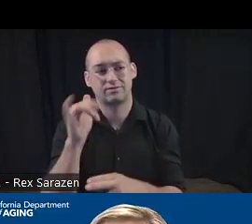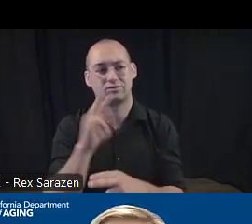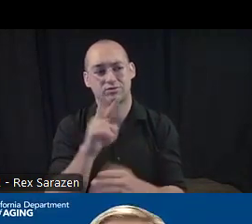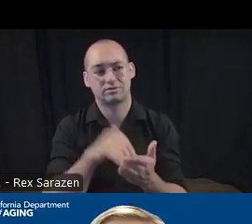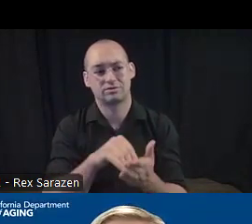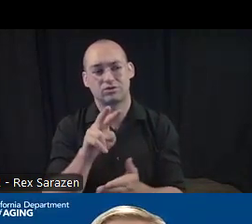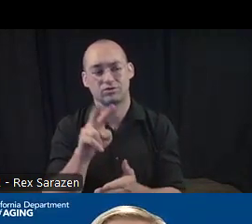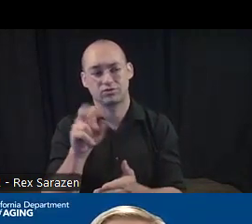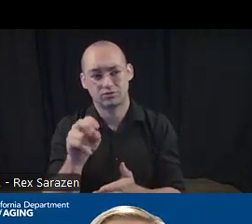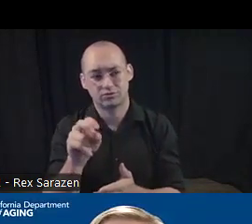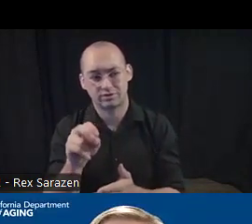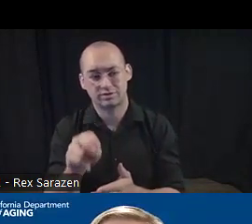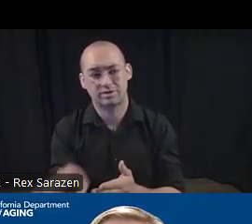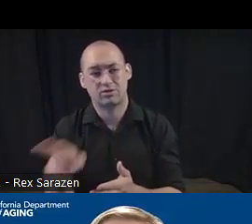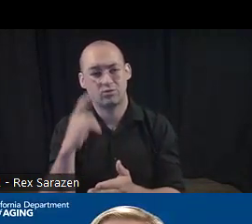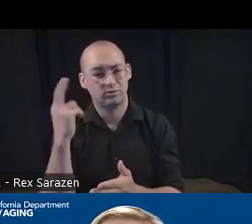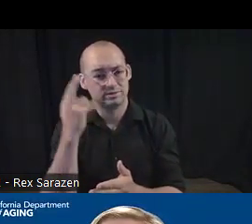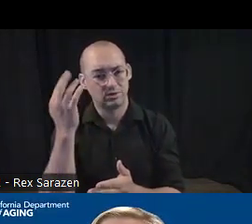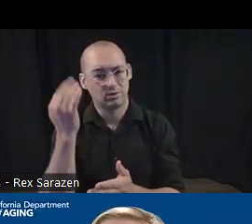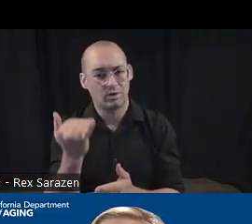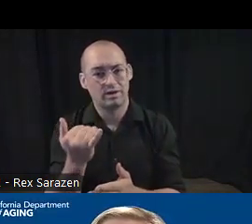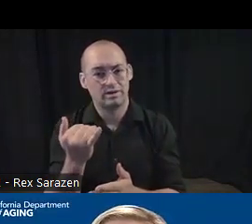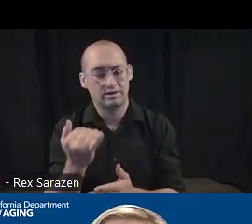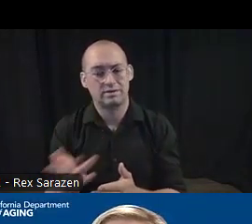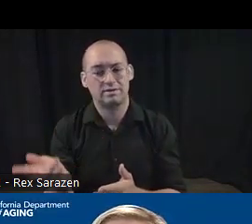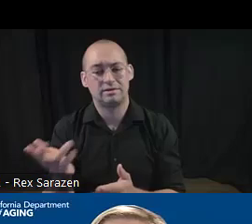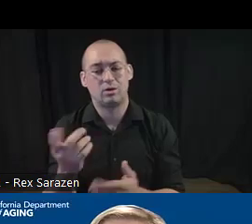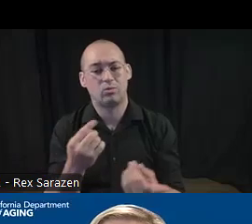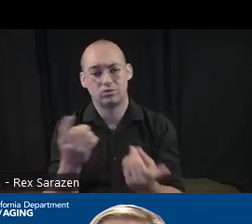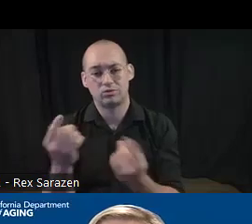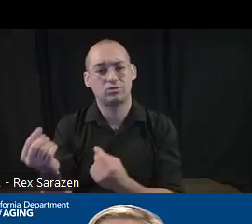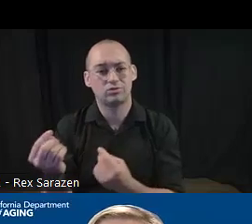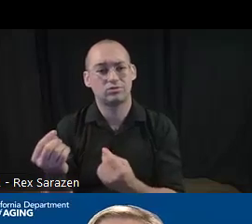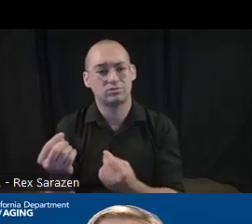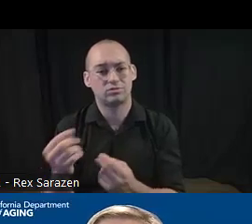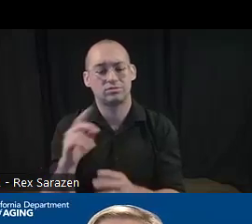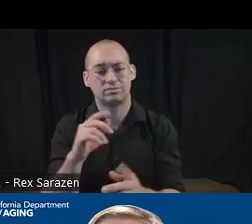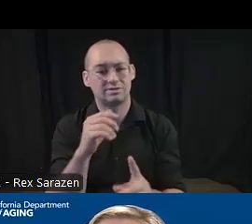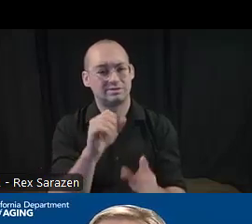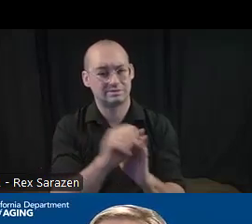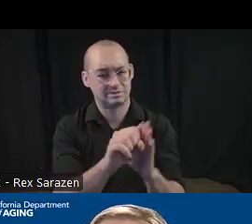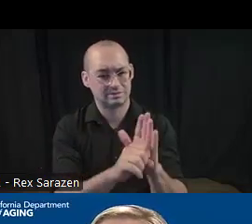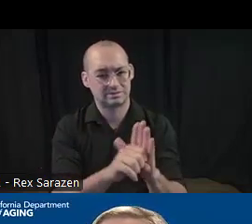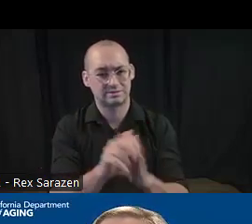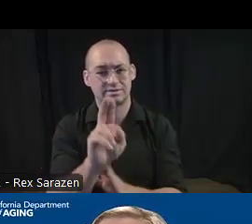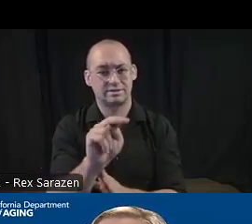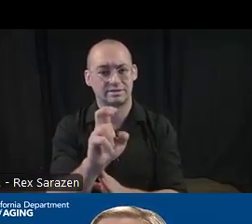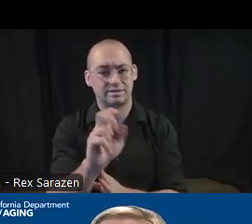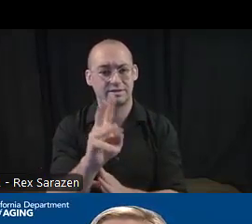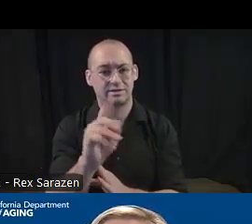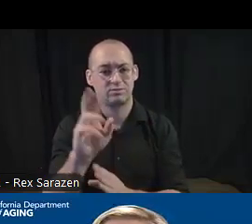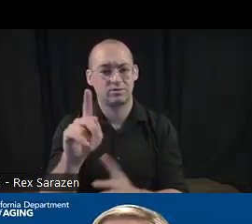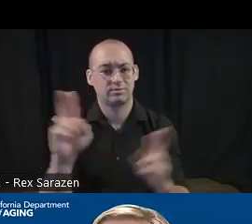2030. And the purpose of the project was, what can we do as a state and as a network to prepare